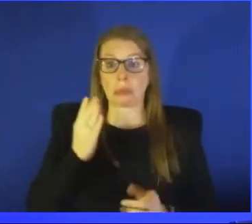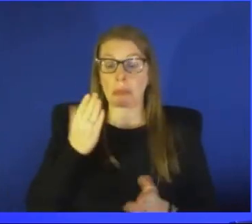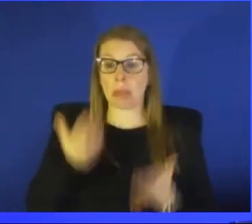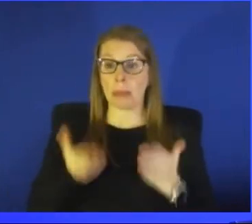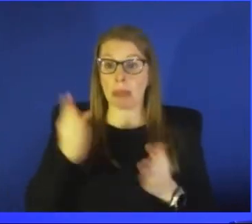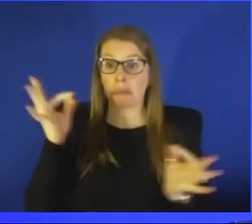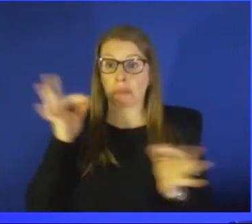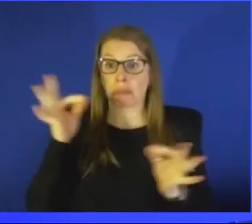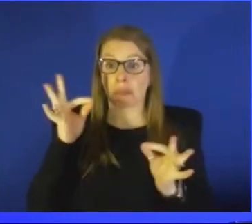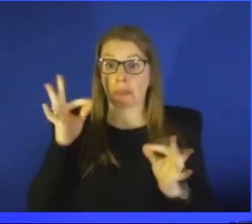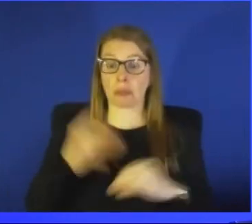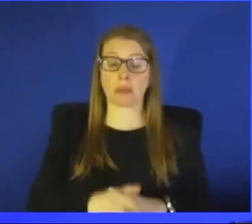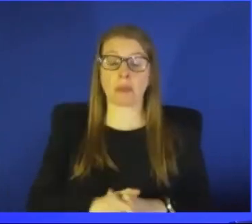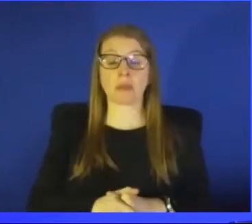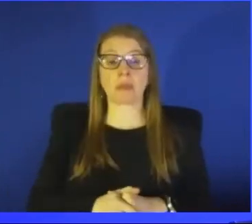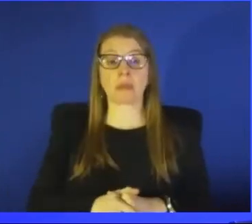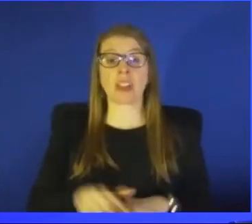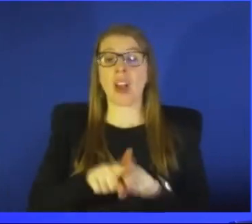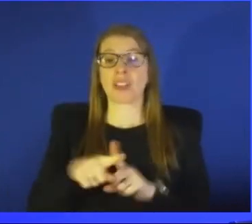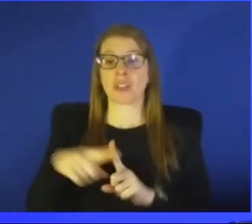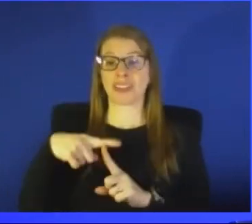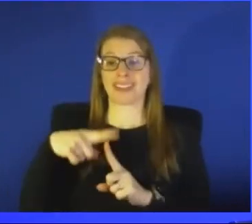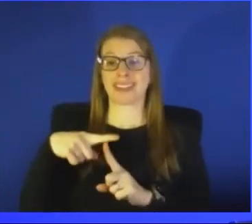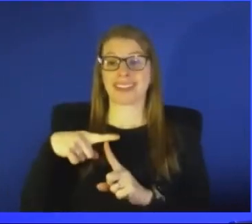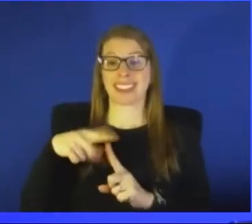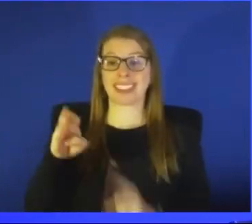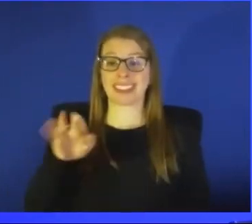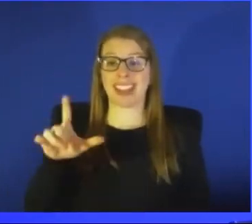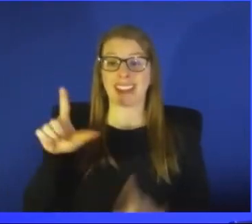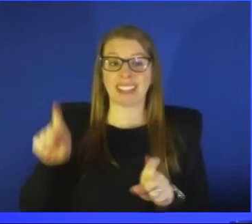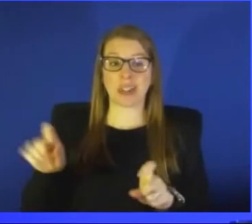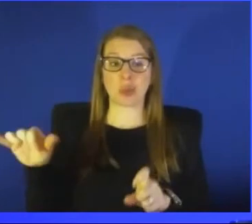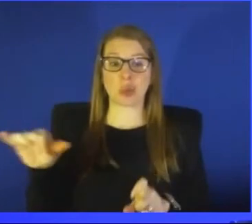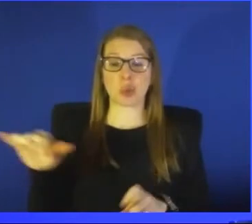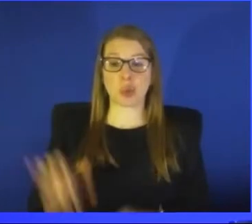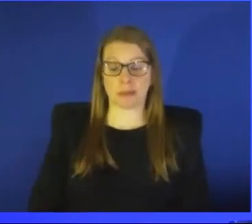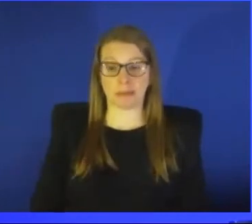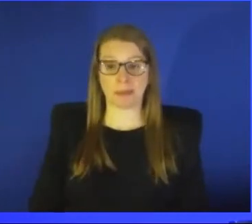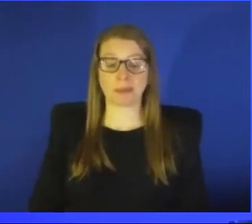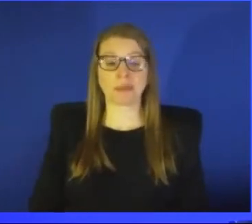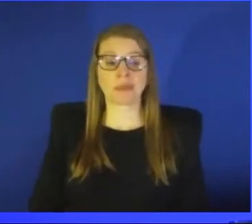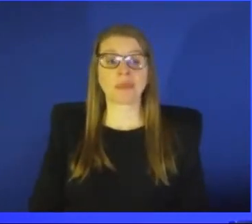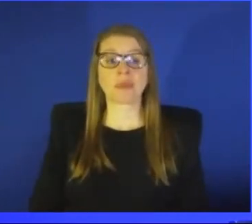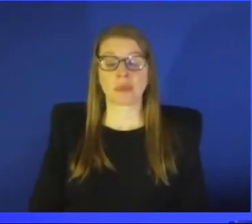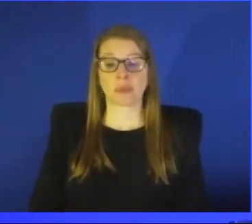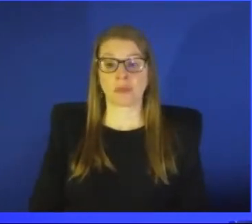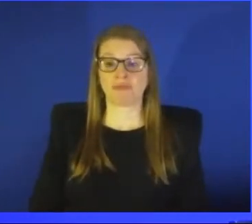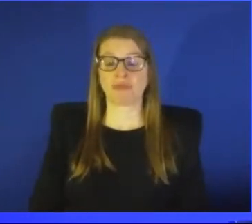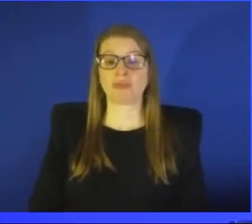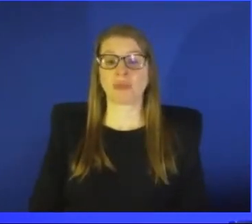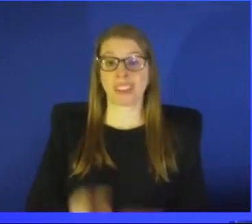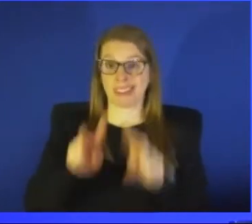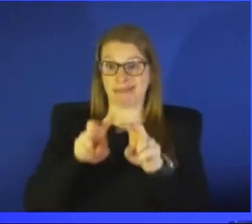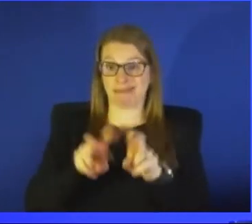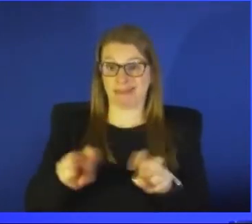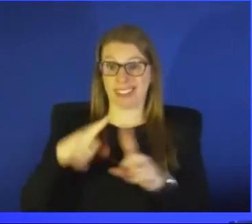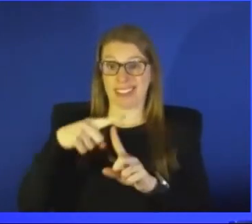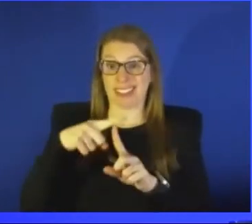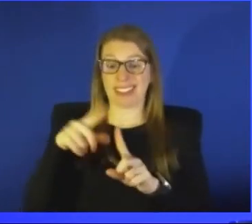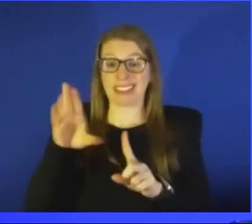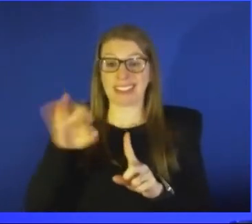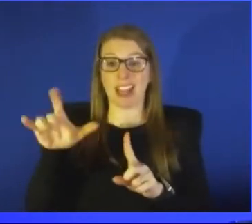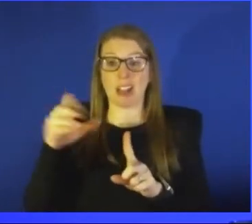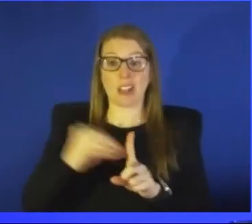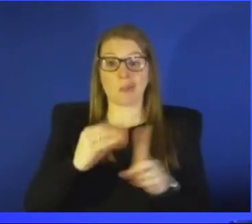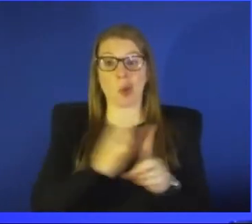is there are T cell tests as well to look at your T cells to see if you've ever had exposure or infection from the virus too.